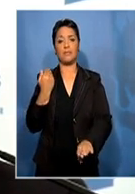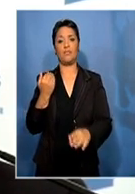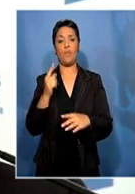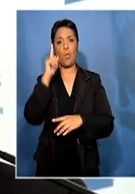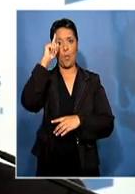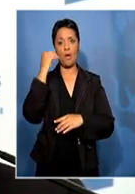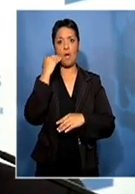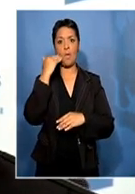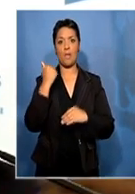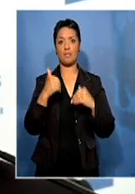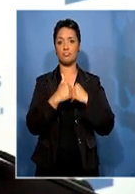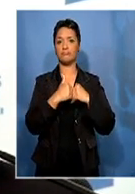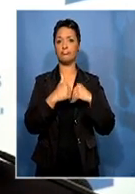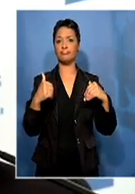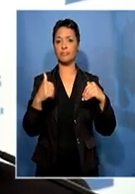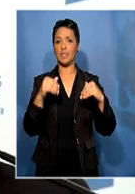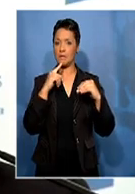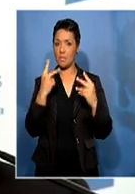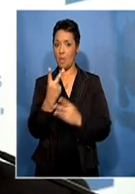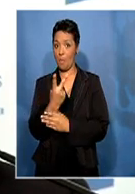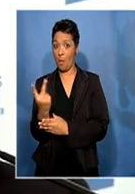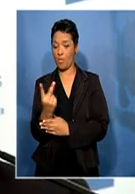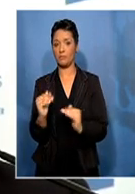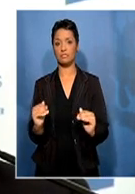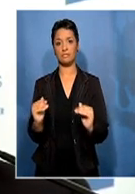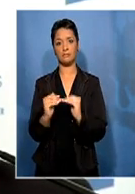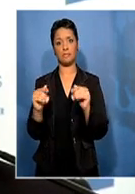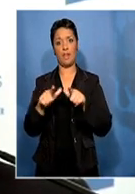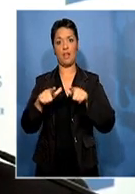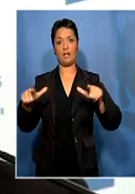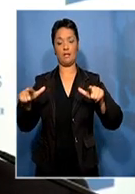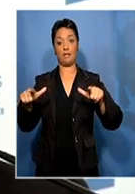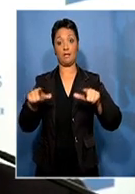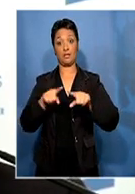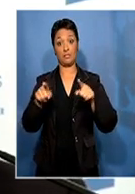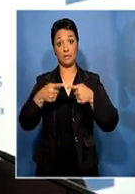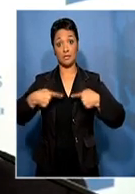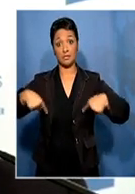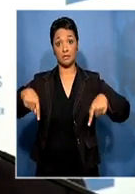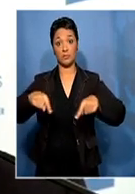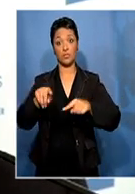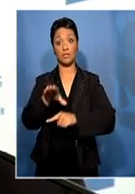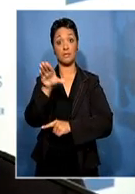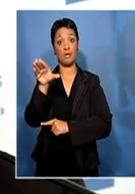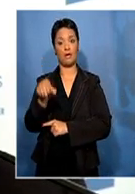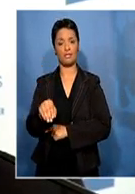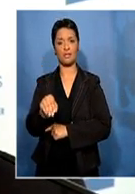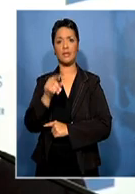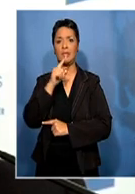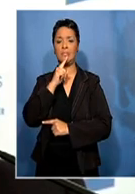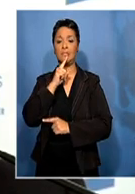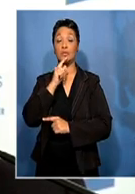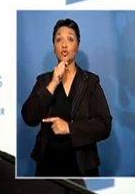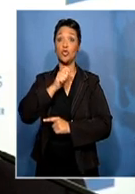For me, it is at the same level that we in our country would never really be